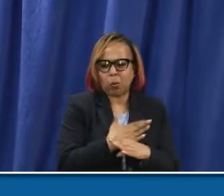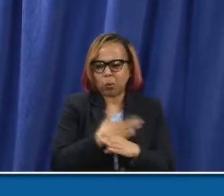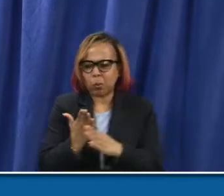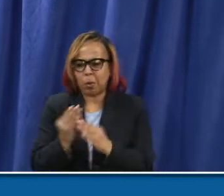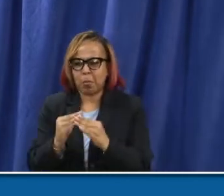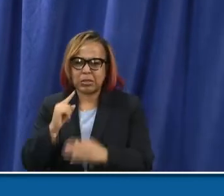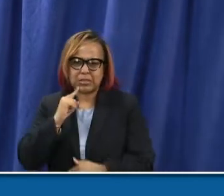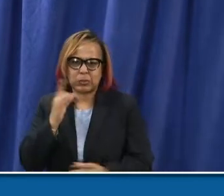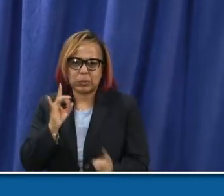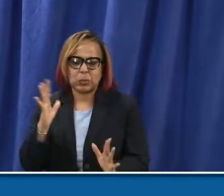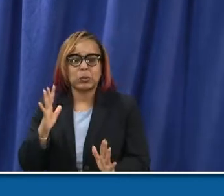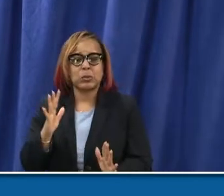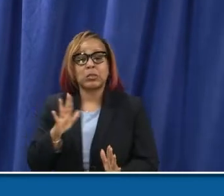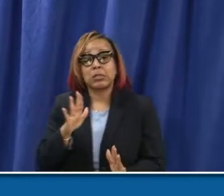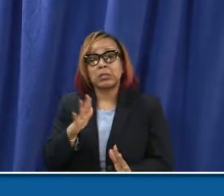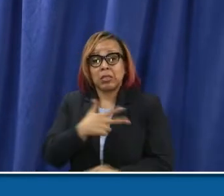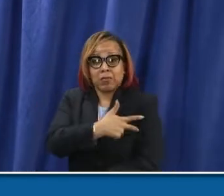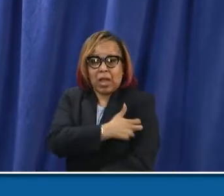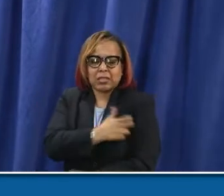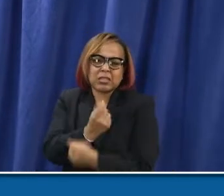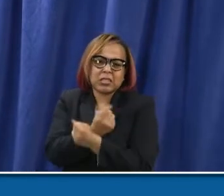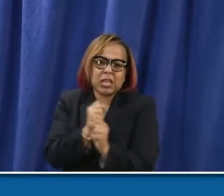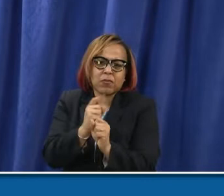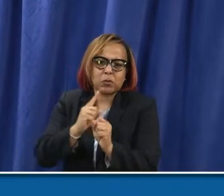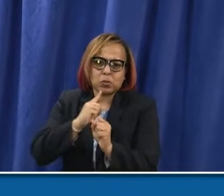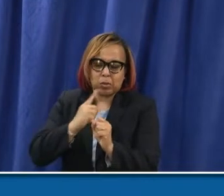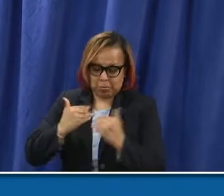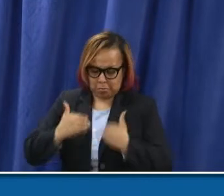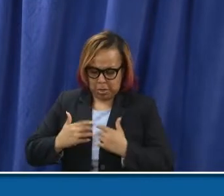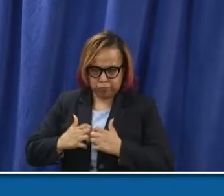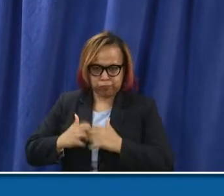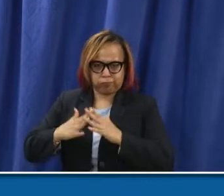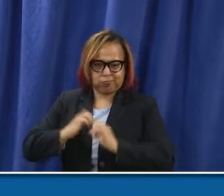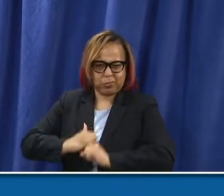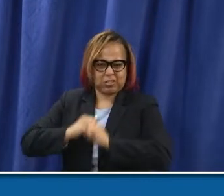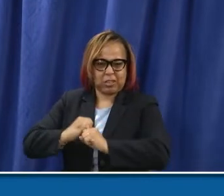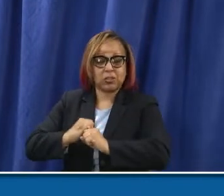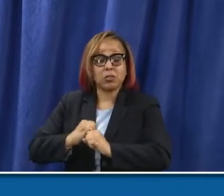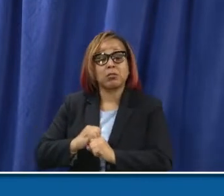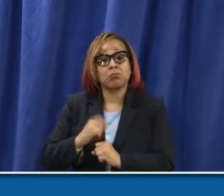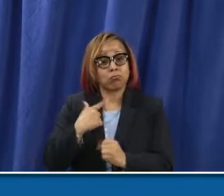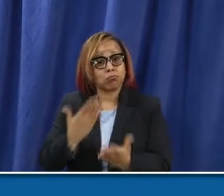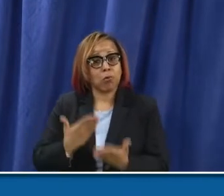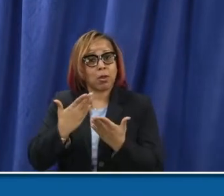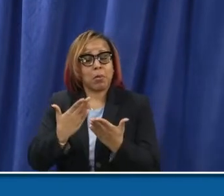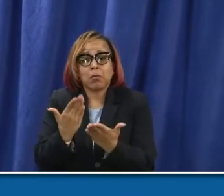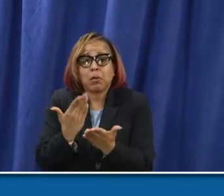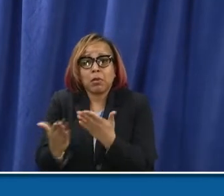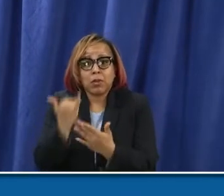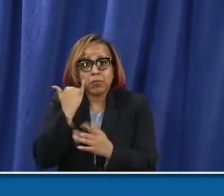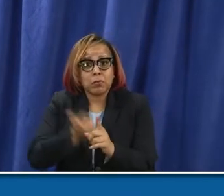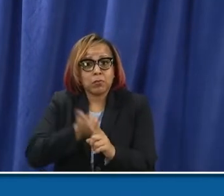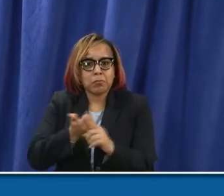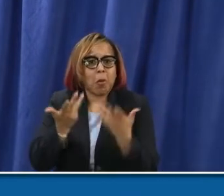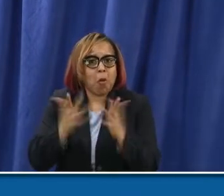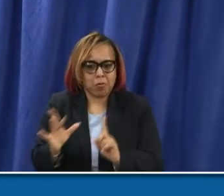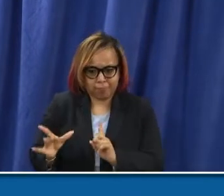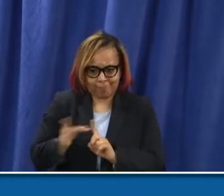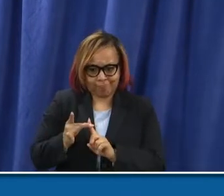case. So the vaccine is really the safer way to build the protection. And the vaccine is recommended even if you have already